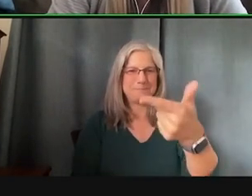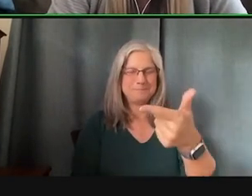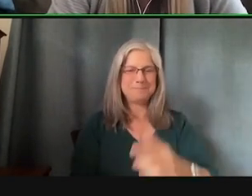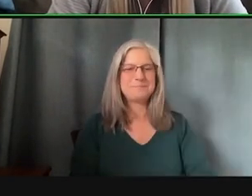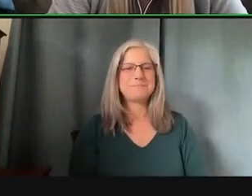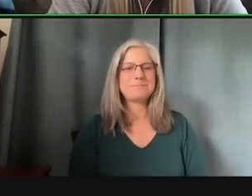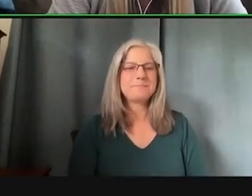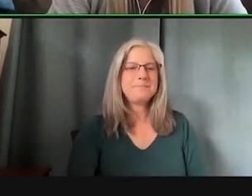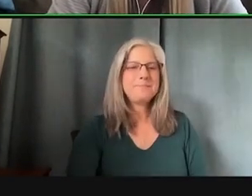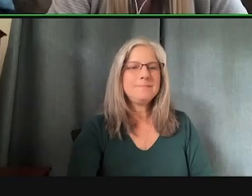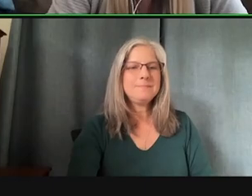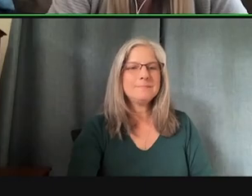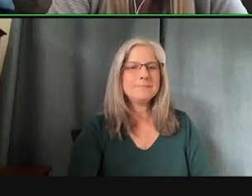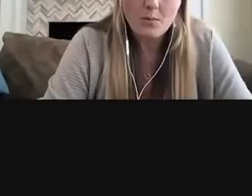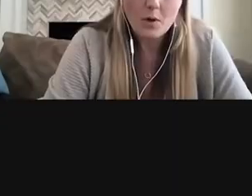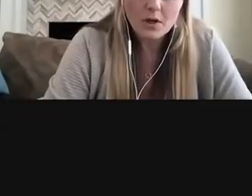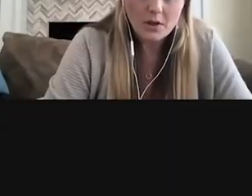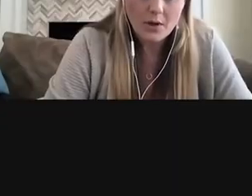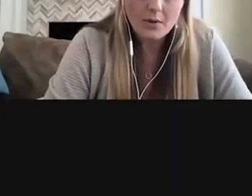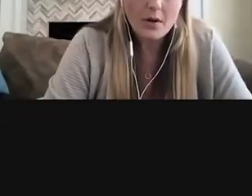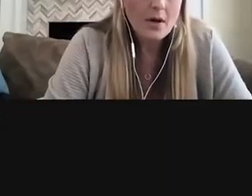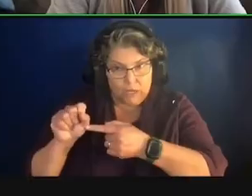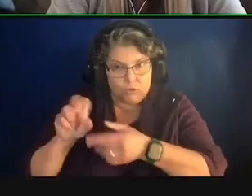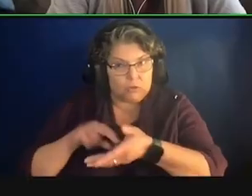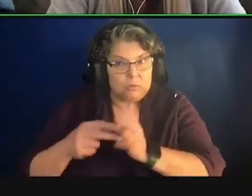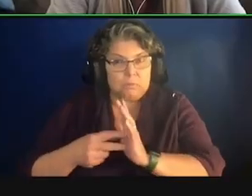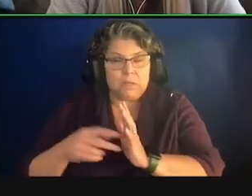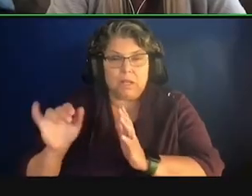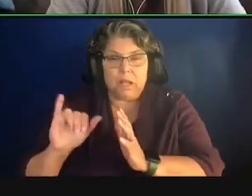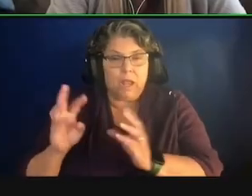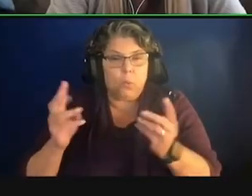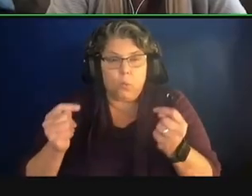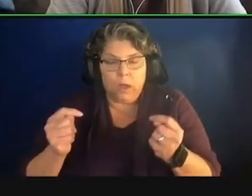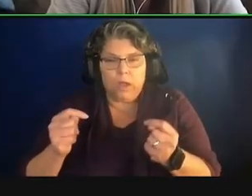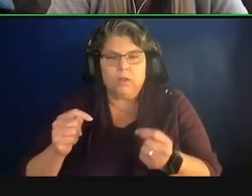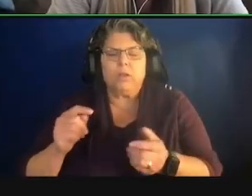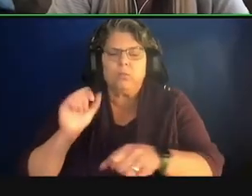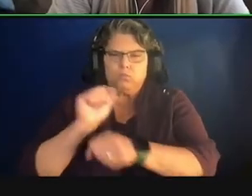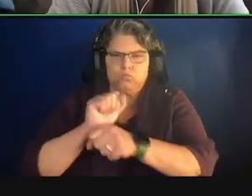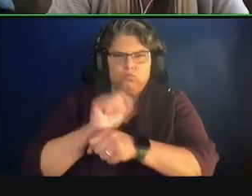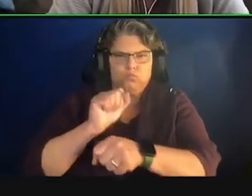Modifications would include things like reducing workload